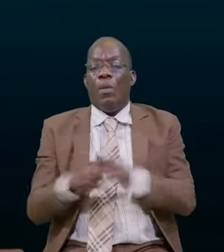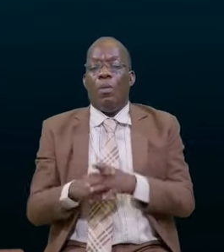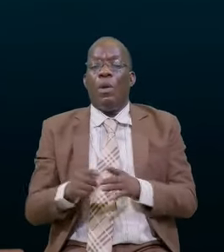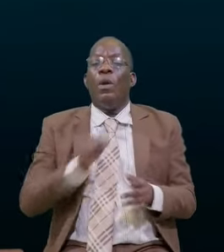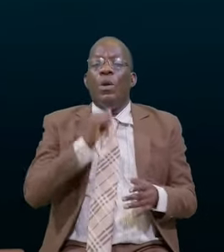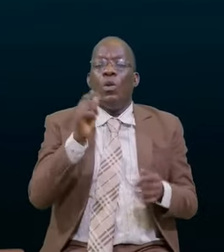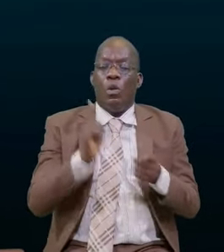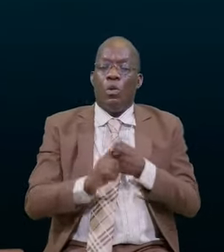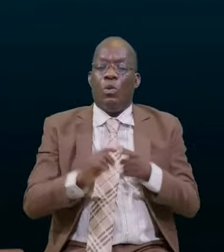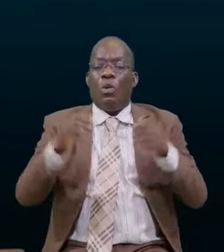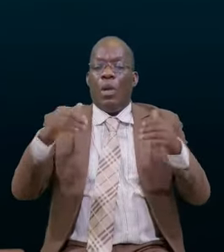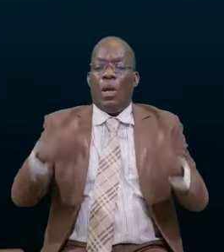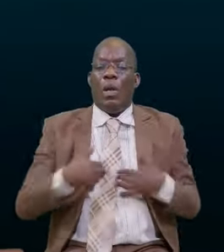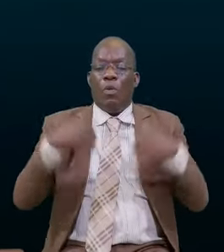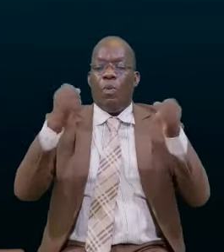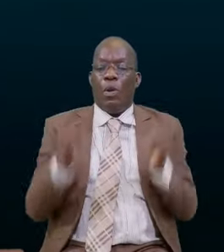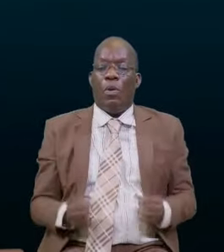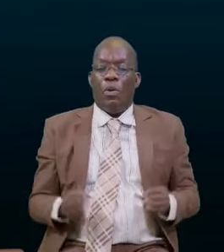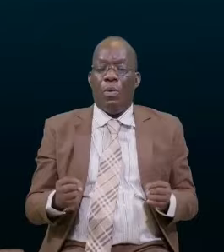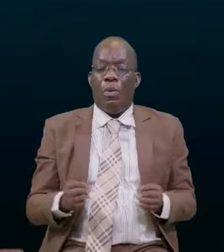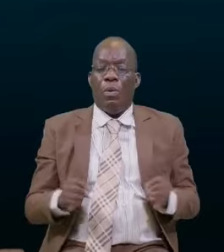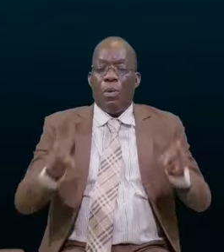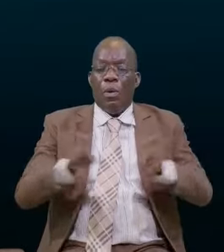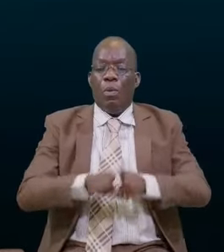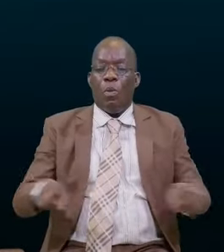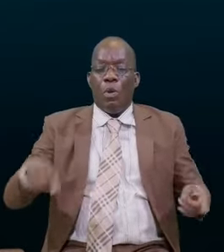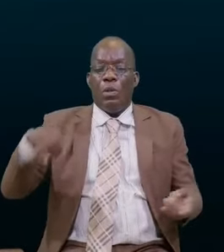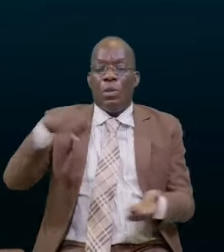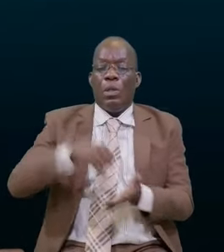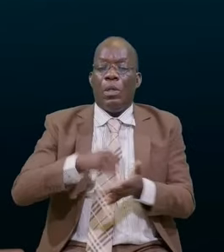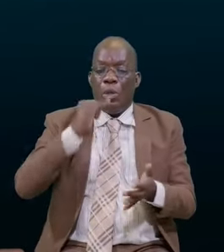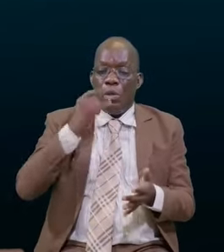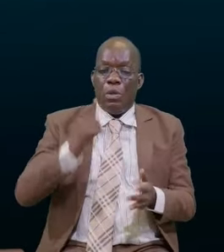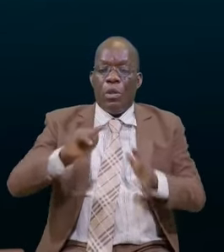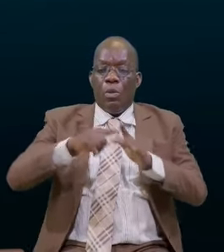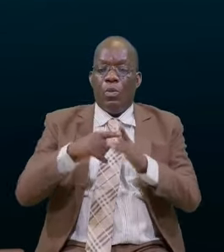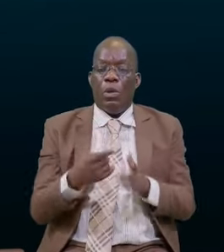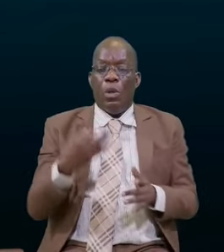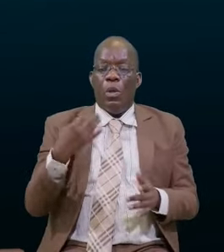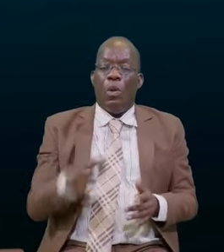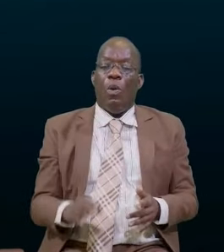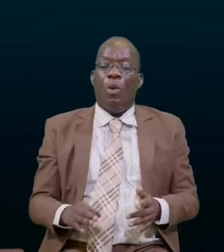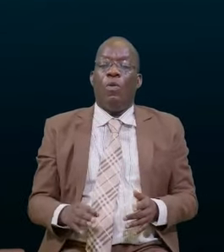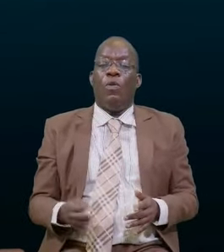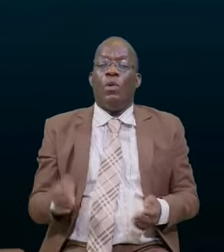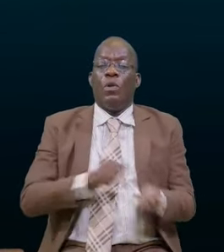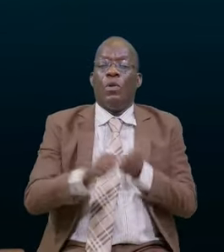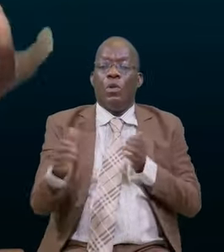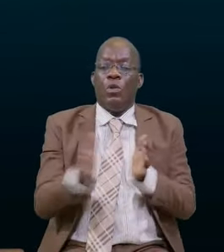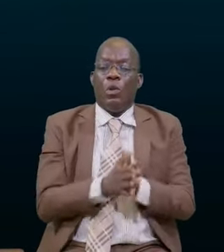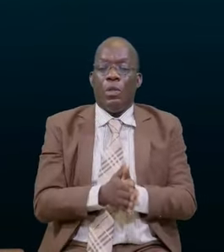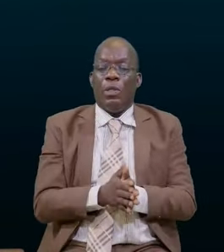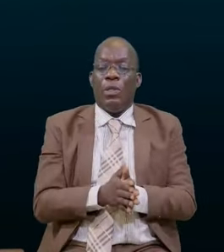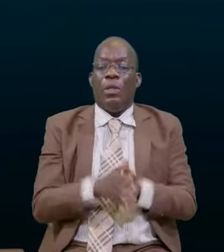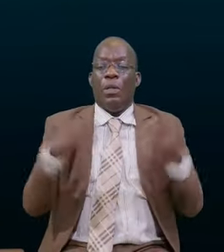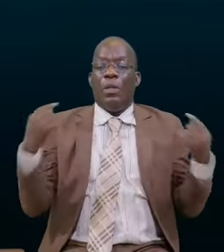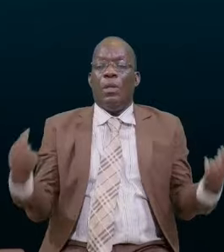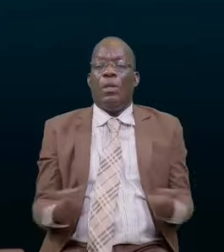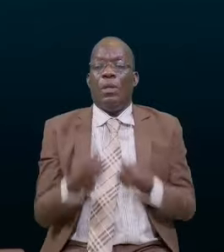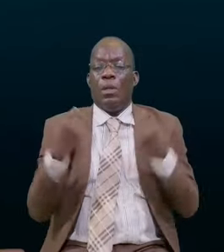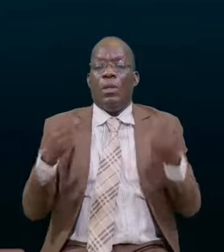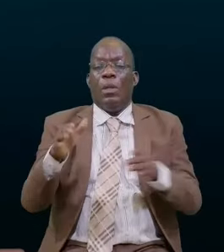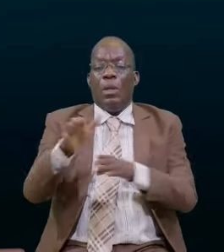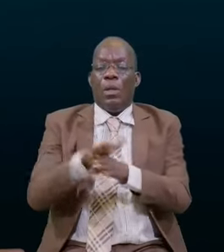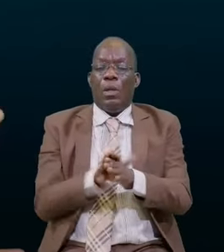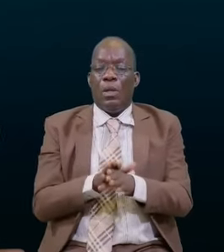not exactly destructive but is the beginning of damning iniquity slothfulness is pleasure